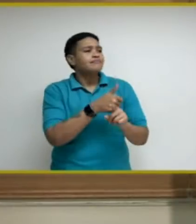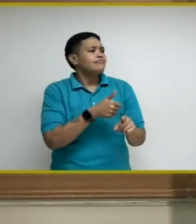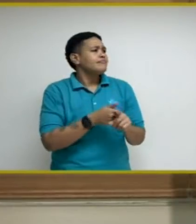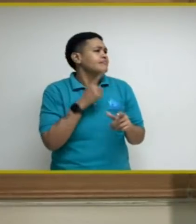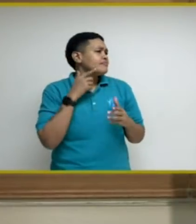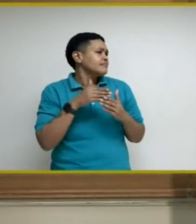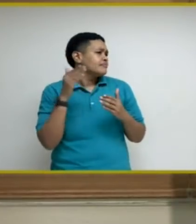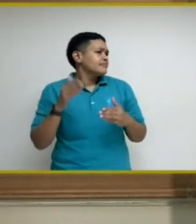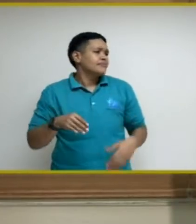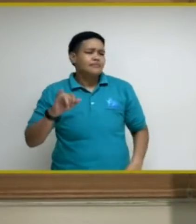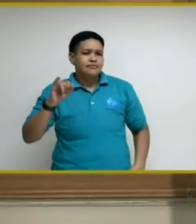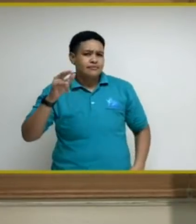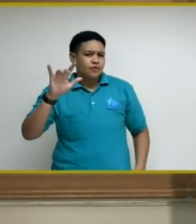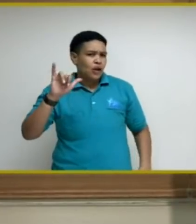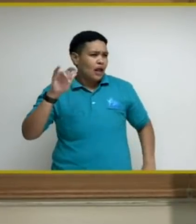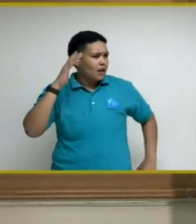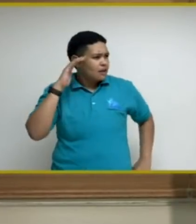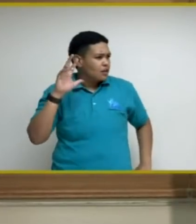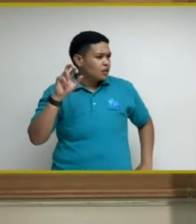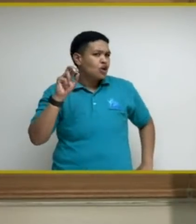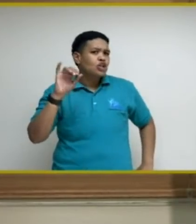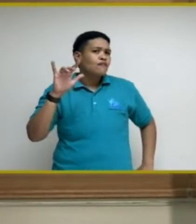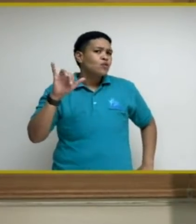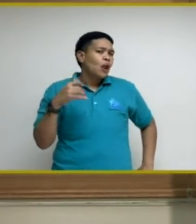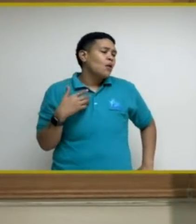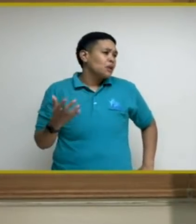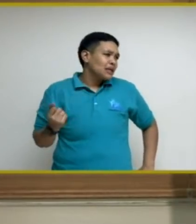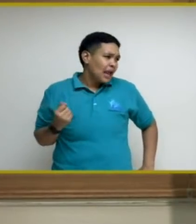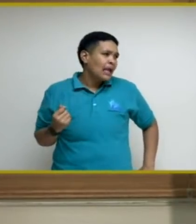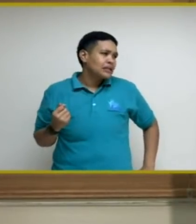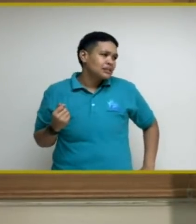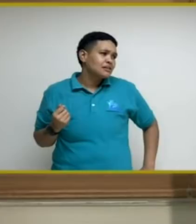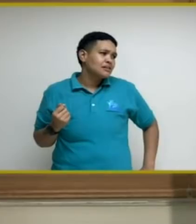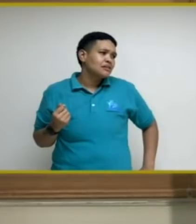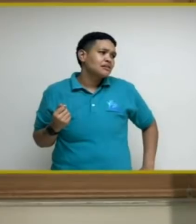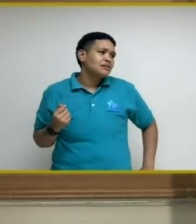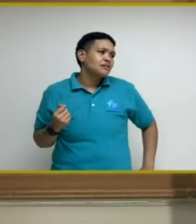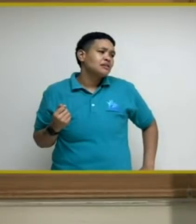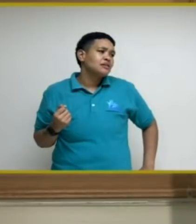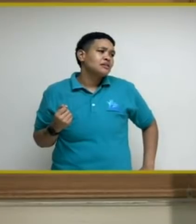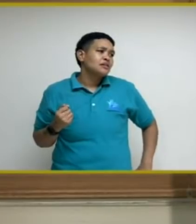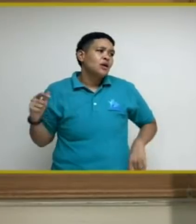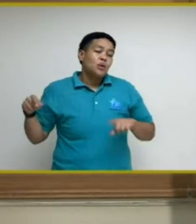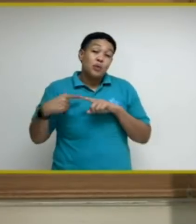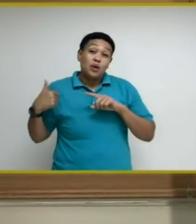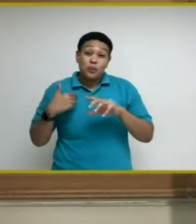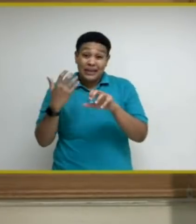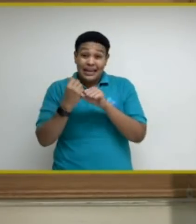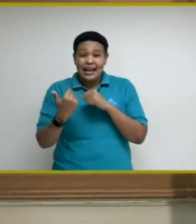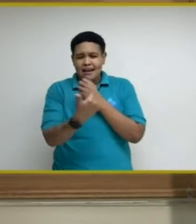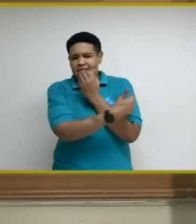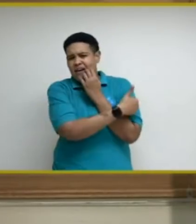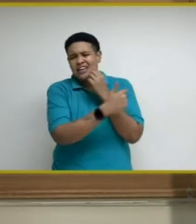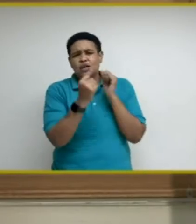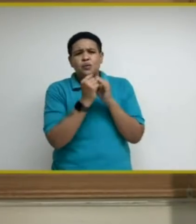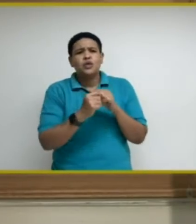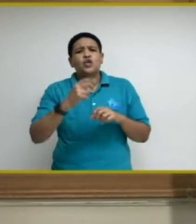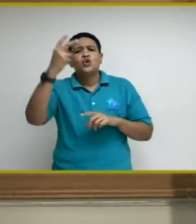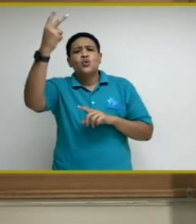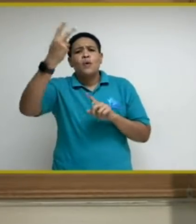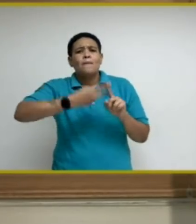end of July. I think it's the 30th of July. And when we received the vaccines with a